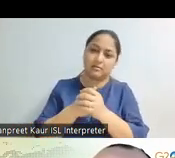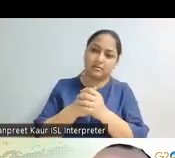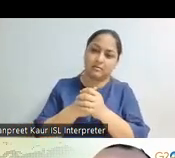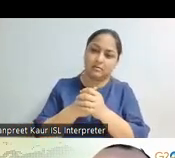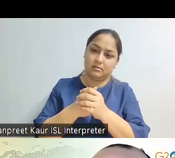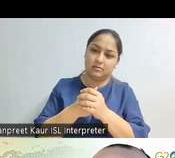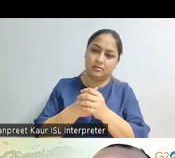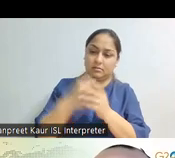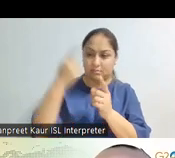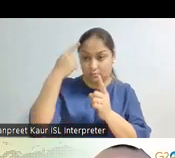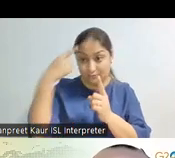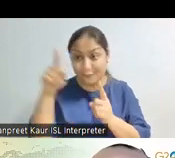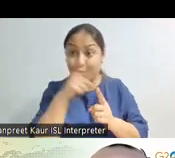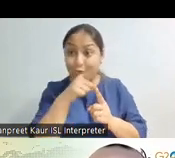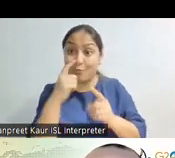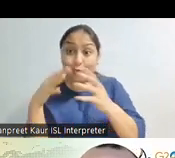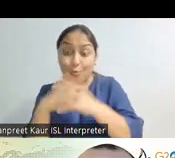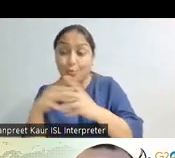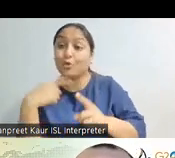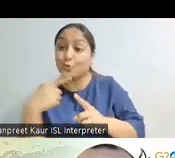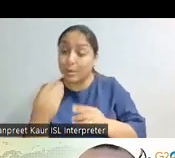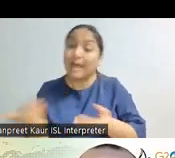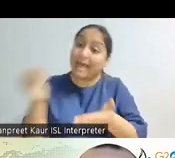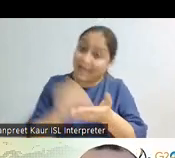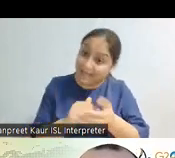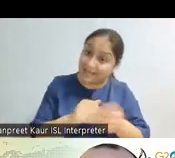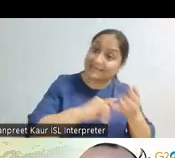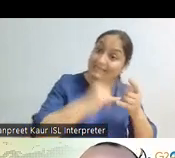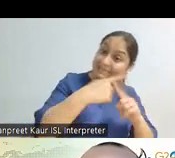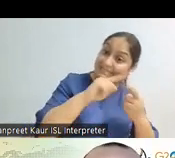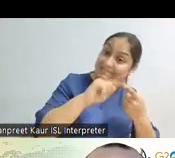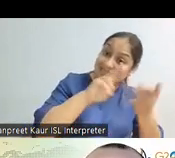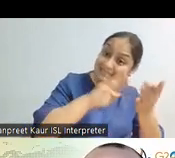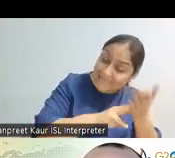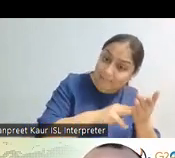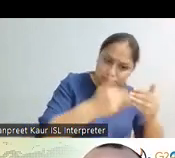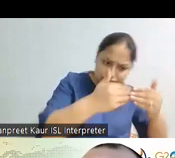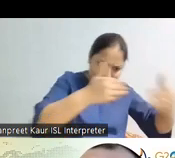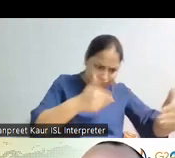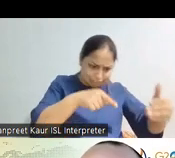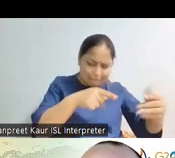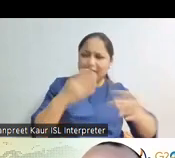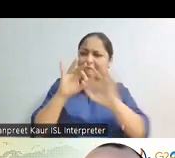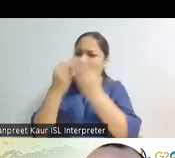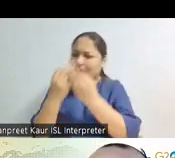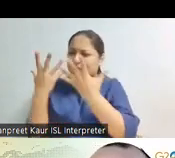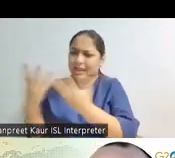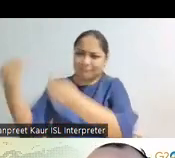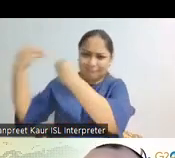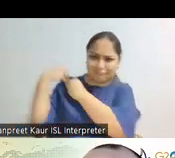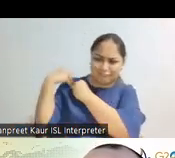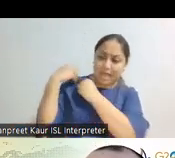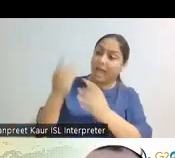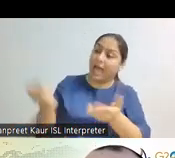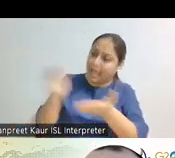for those women who are trying to re-enter STEM careers following a gap because of family or other responsibilities, that we